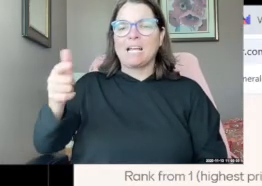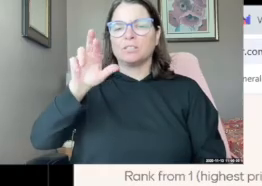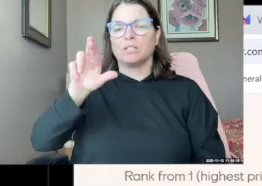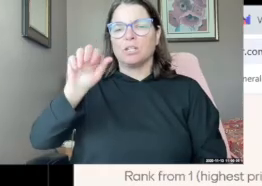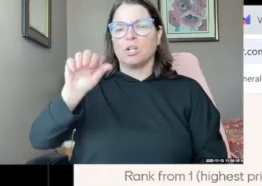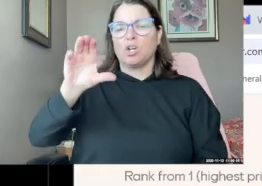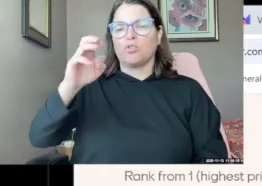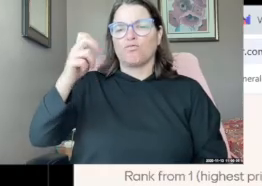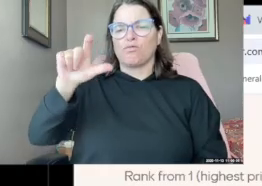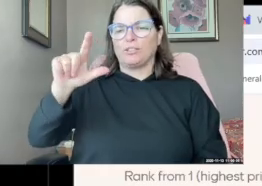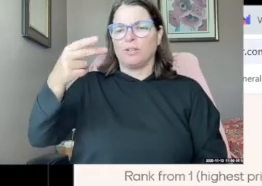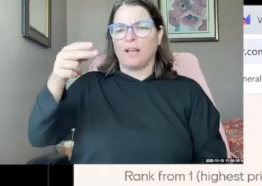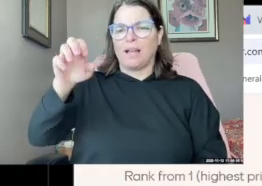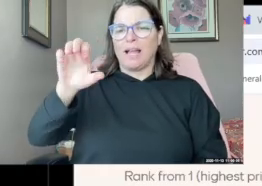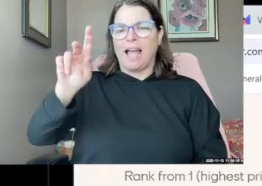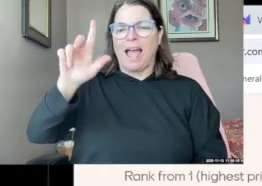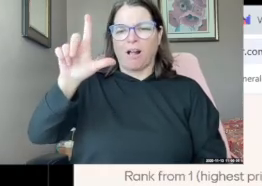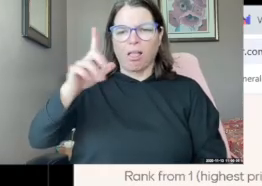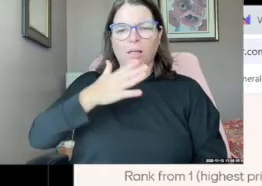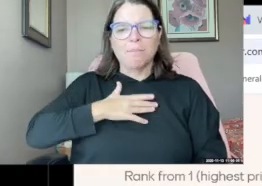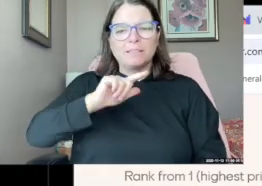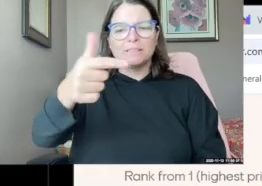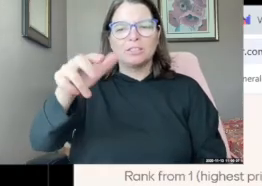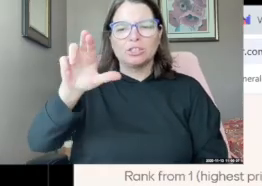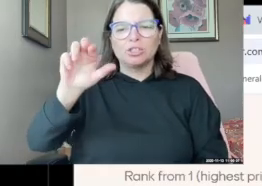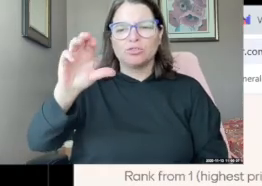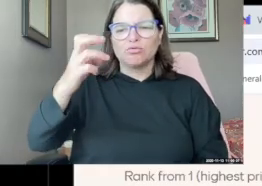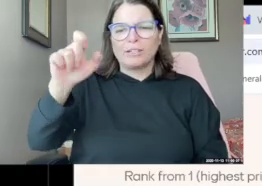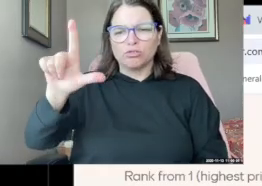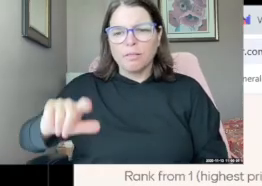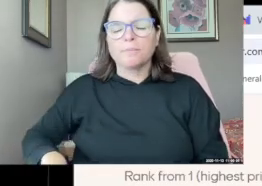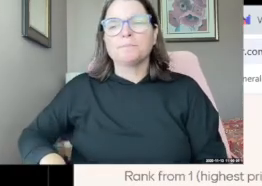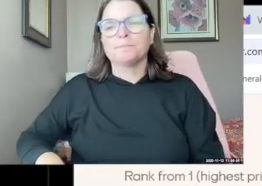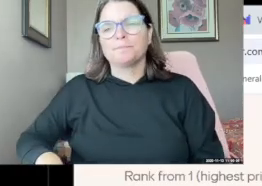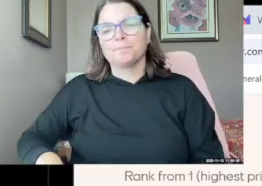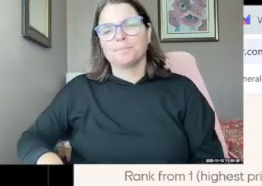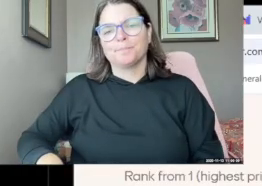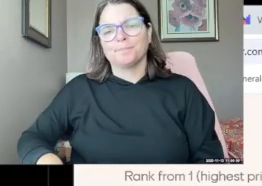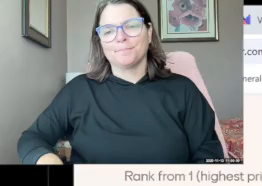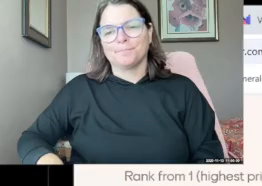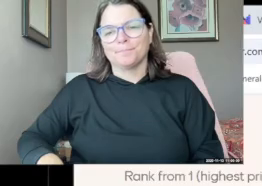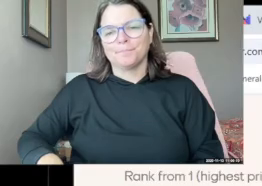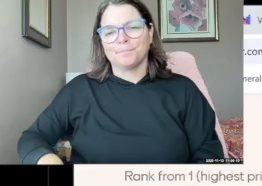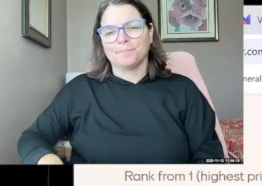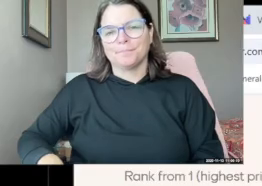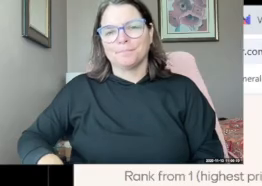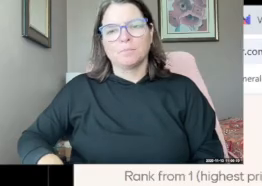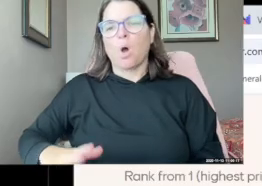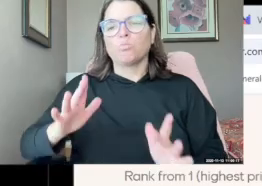Thanks for that, Bill. Okay, we're going to go next to Rachel Heckel. Rachel, please go ahead.